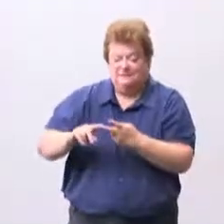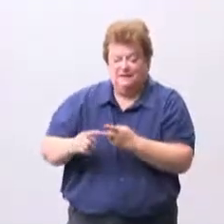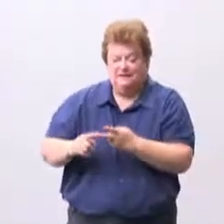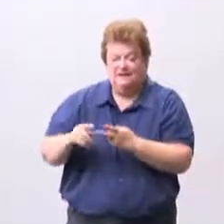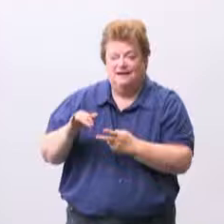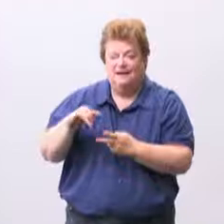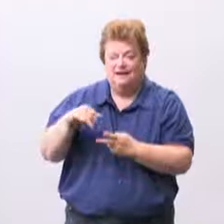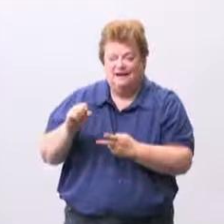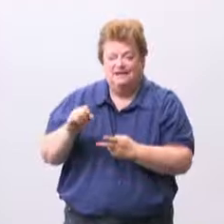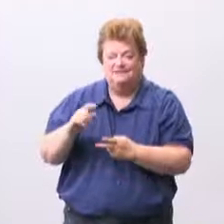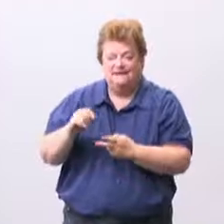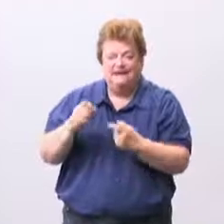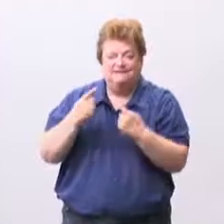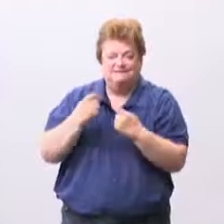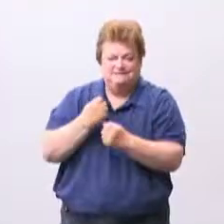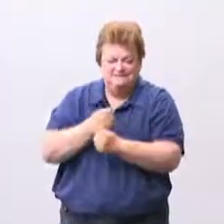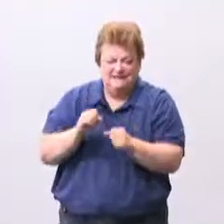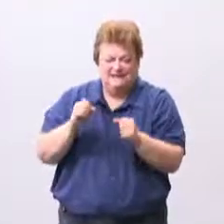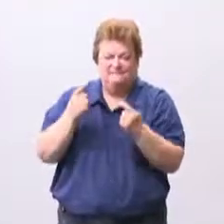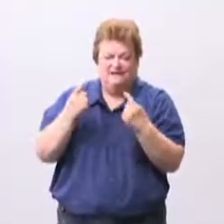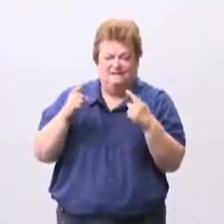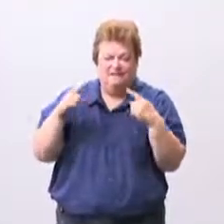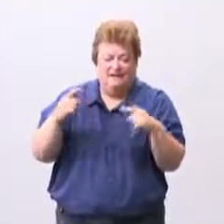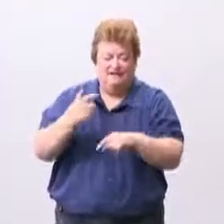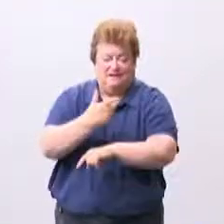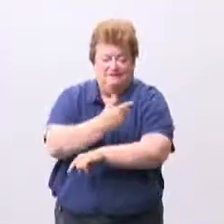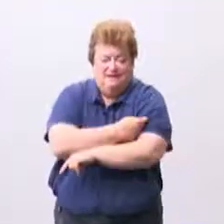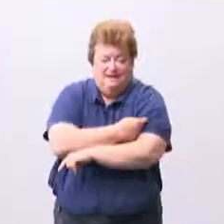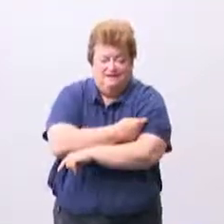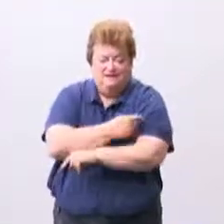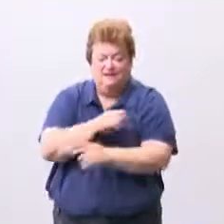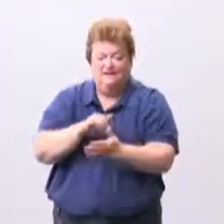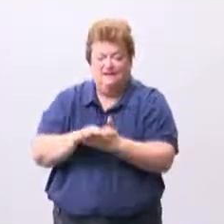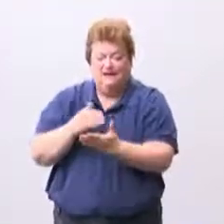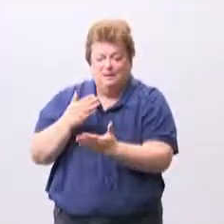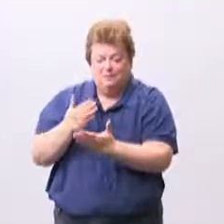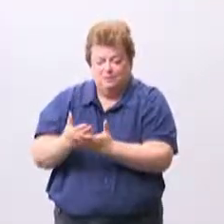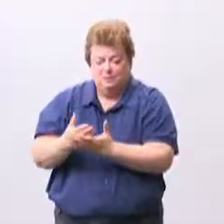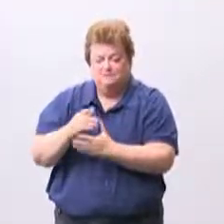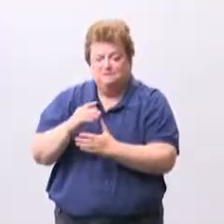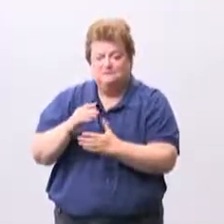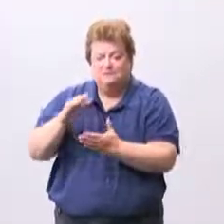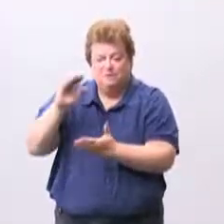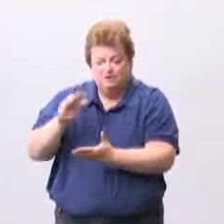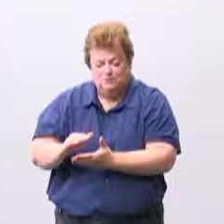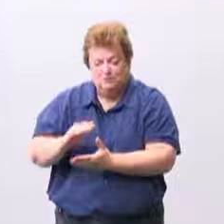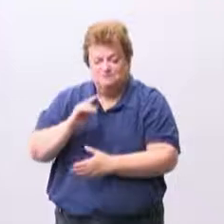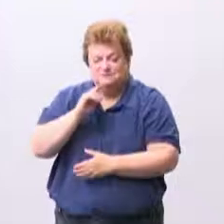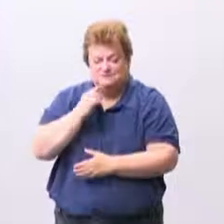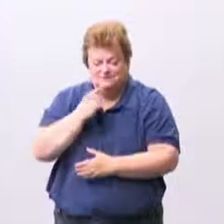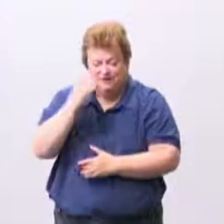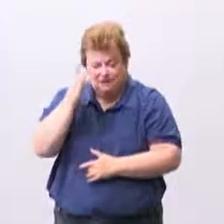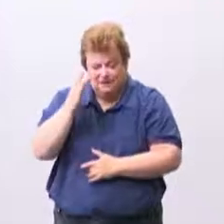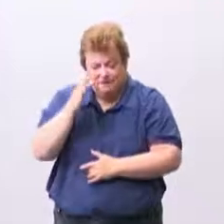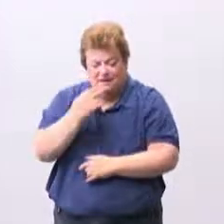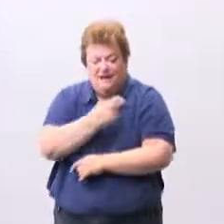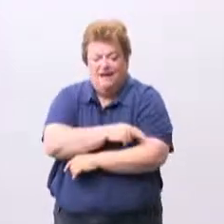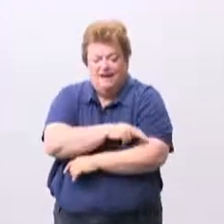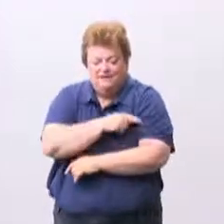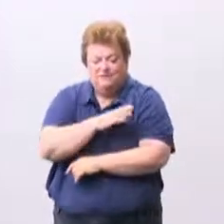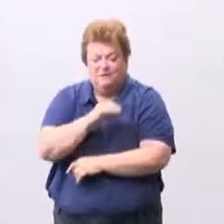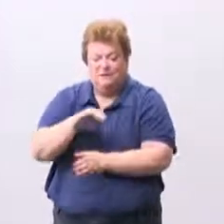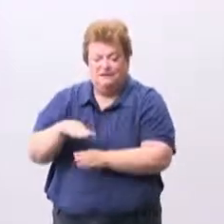and effective vaccine, which again is proven to reduce severe illness, hospitalization, and deaths due